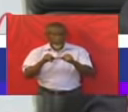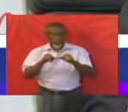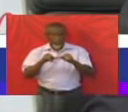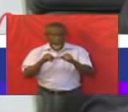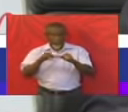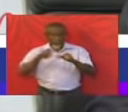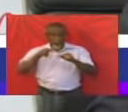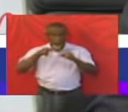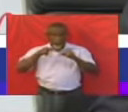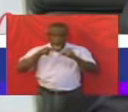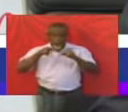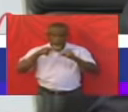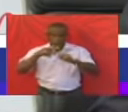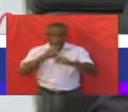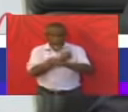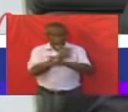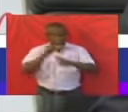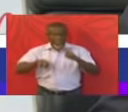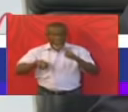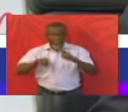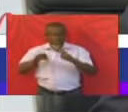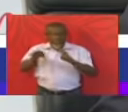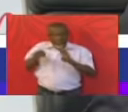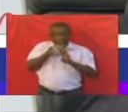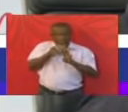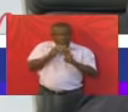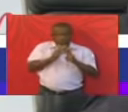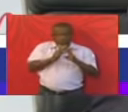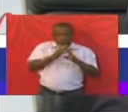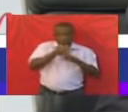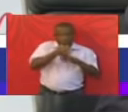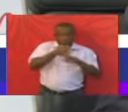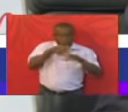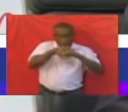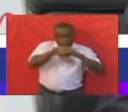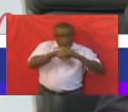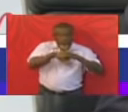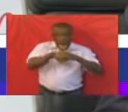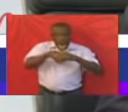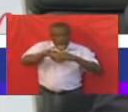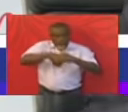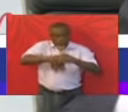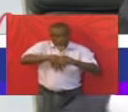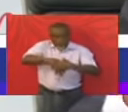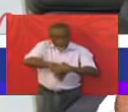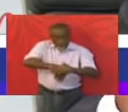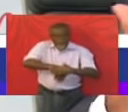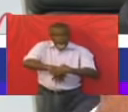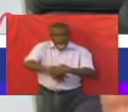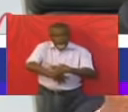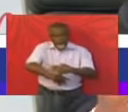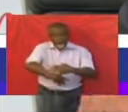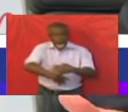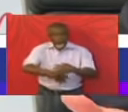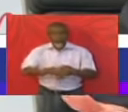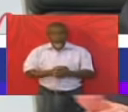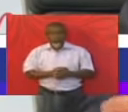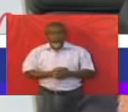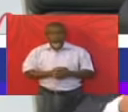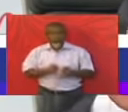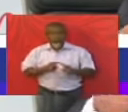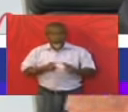first level of safety we know about this vaccine. The antibodies, however, against the COVID